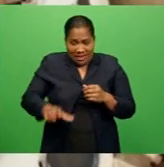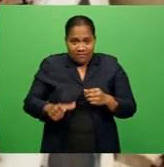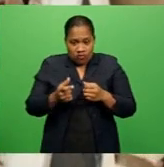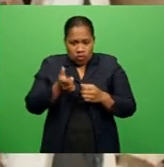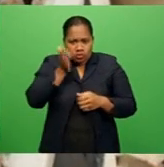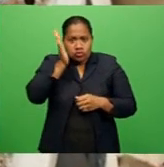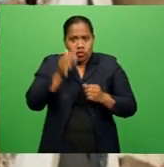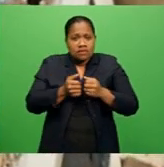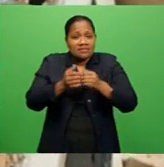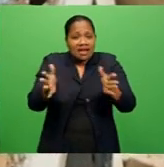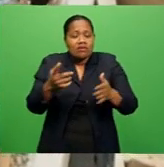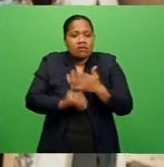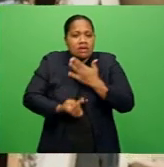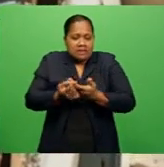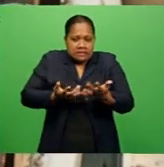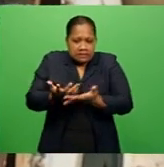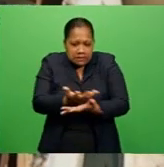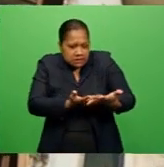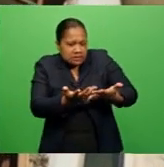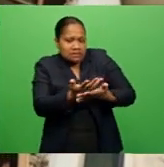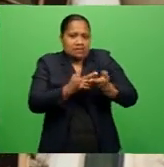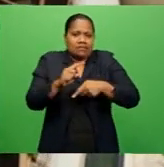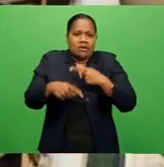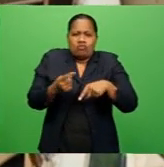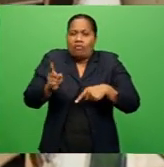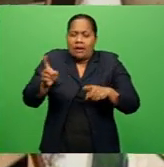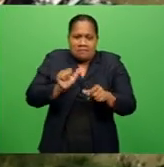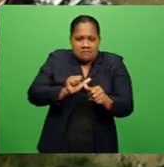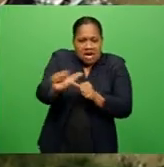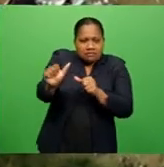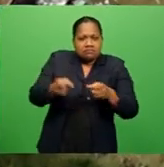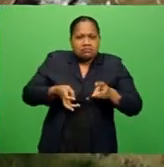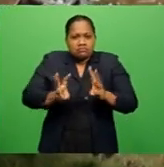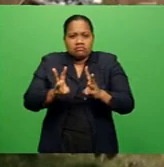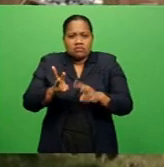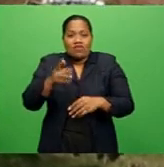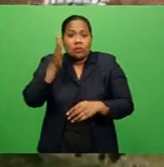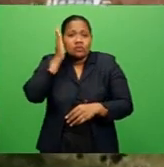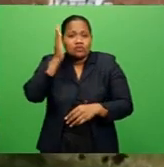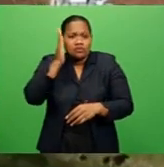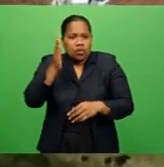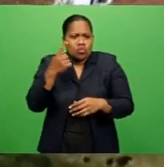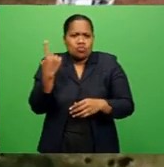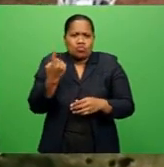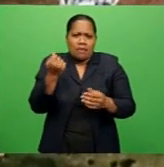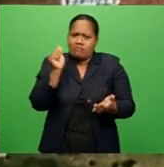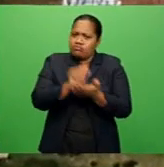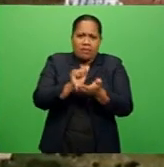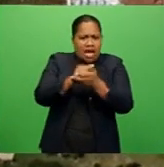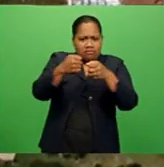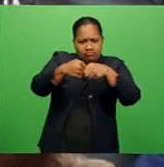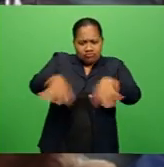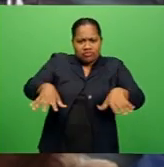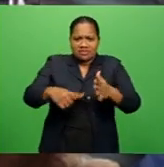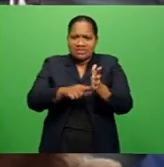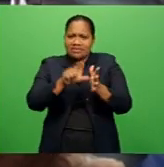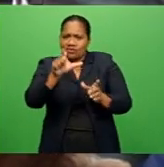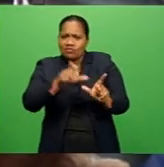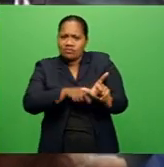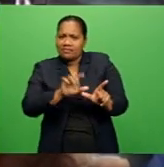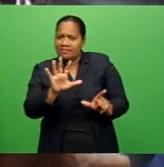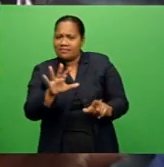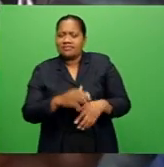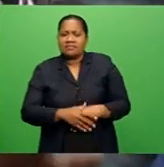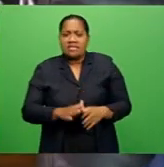are underway on the best possible action to take with regards to schools severely damaged by TC Yasa. Assessments are